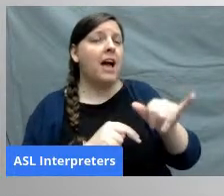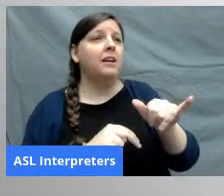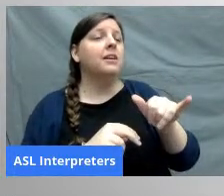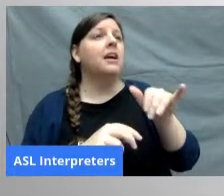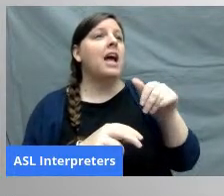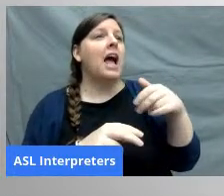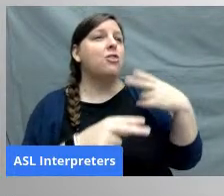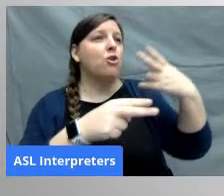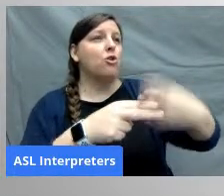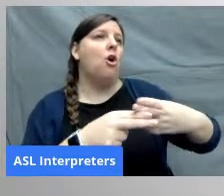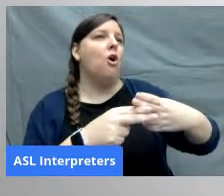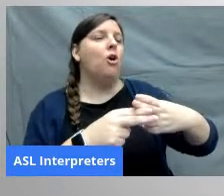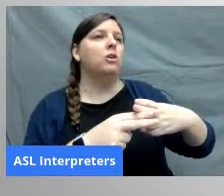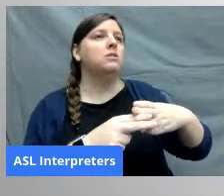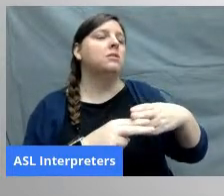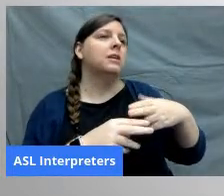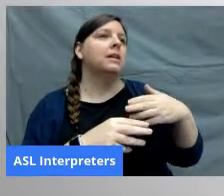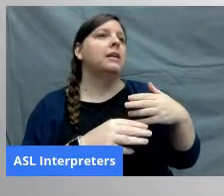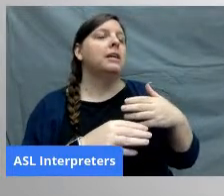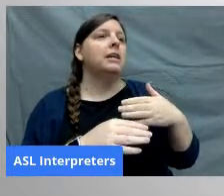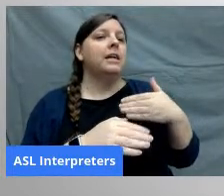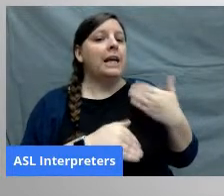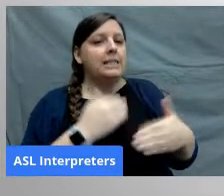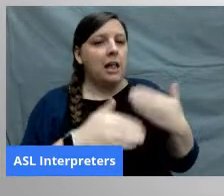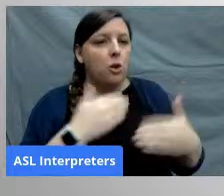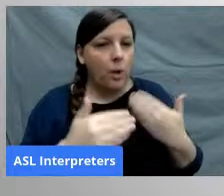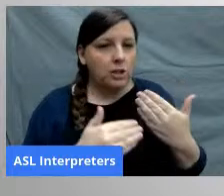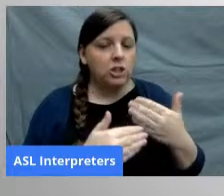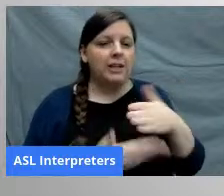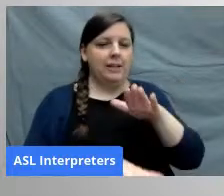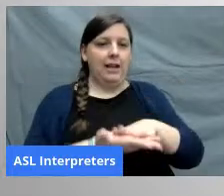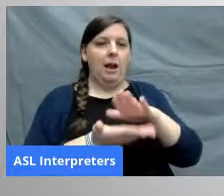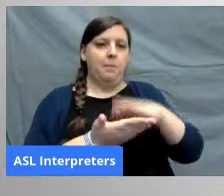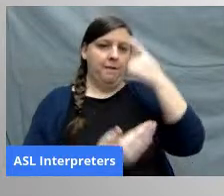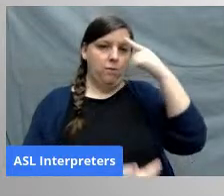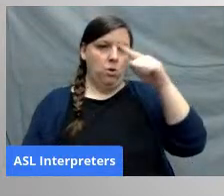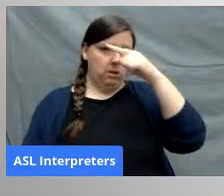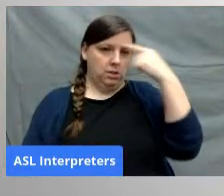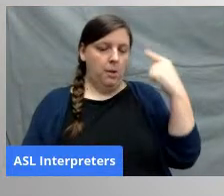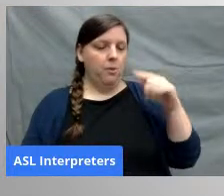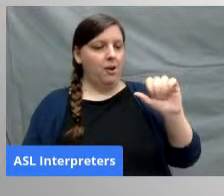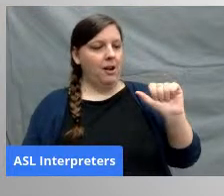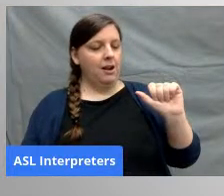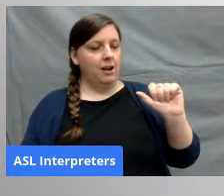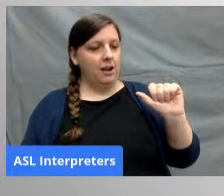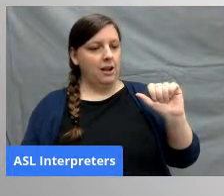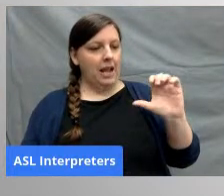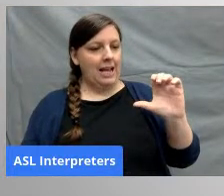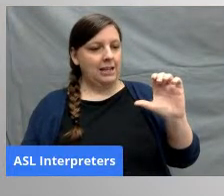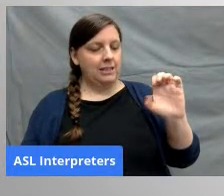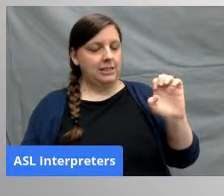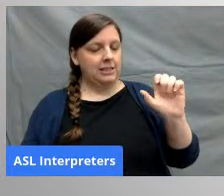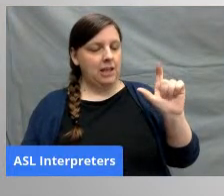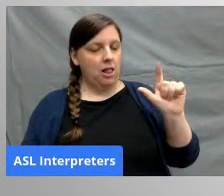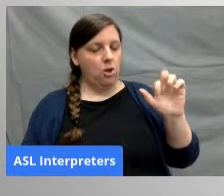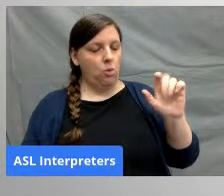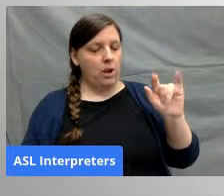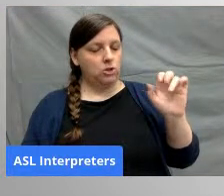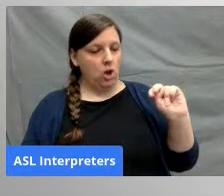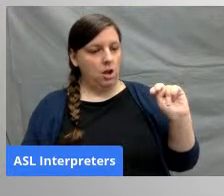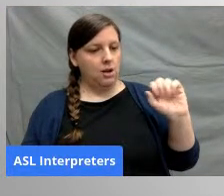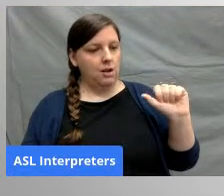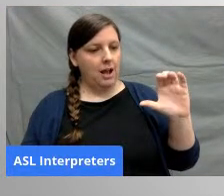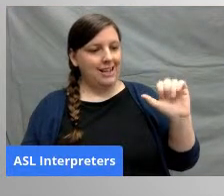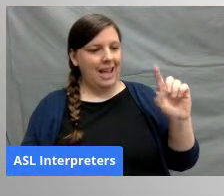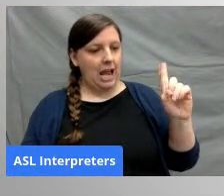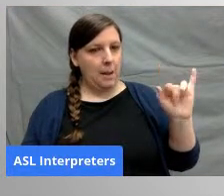That do that described. Well, that kind of leads into my question. Is there any possibility to partner